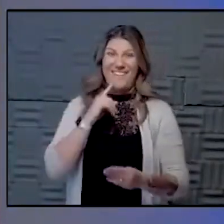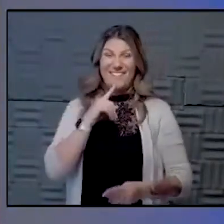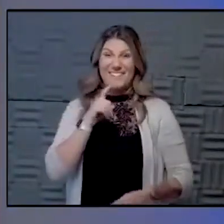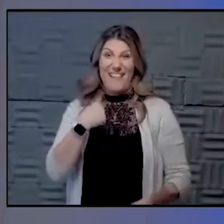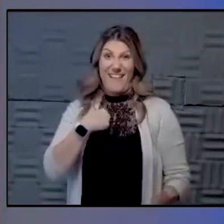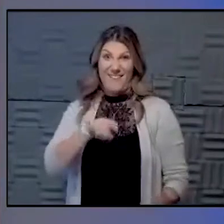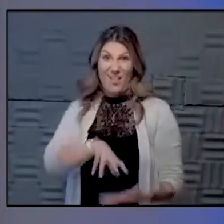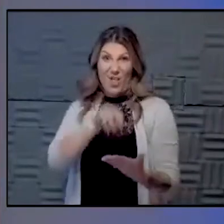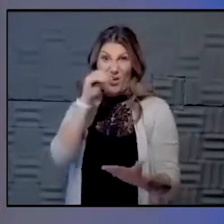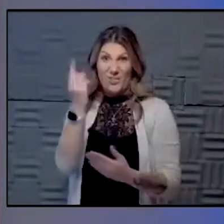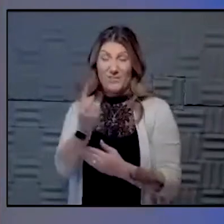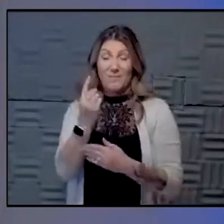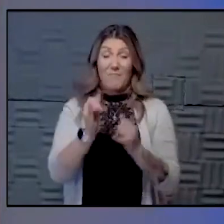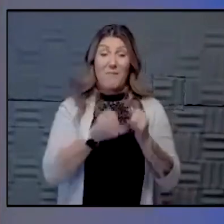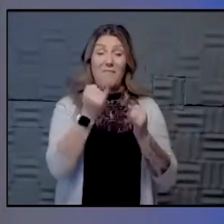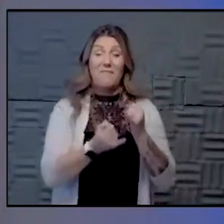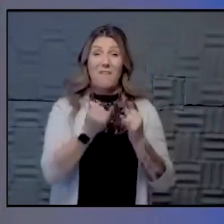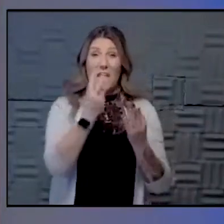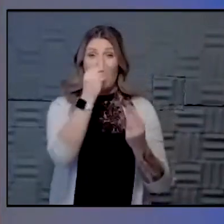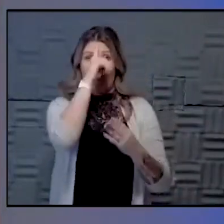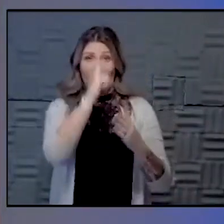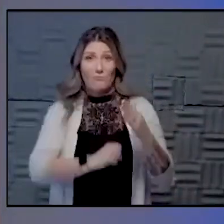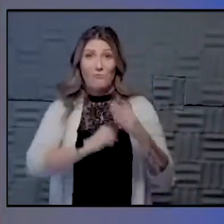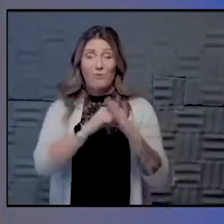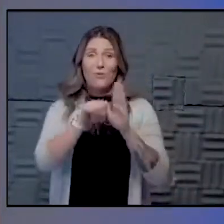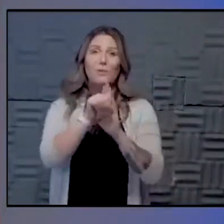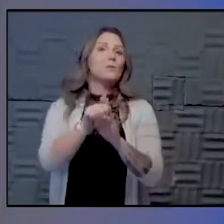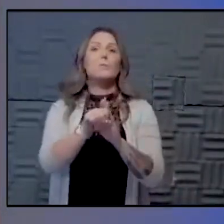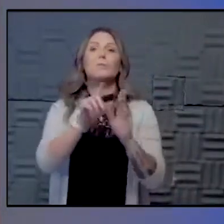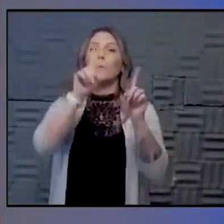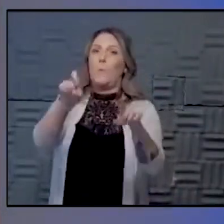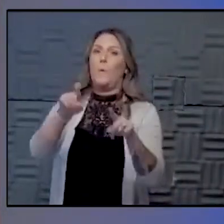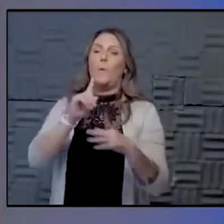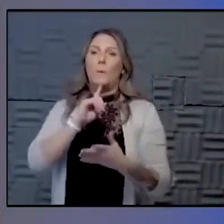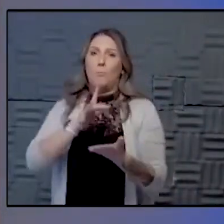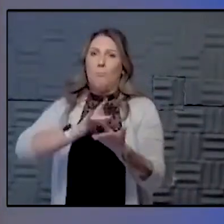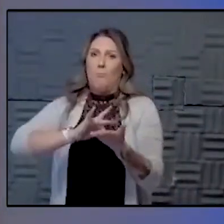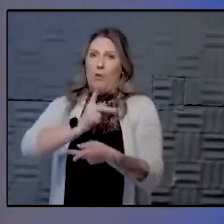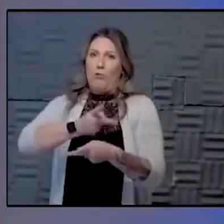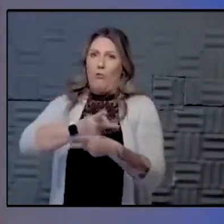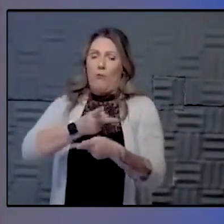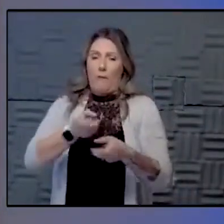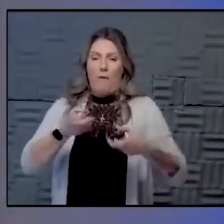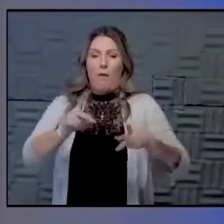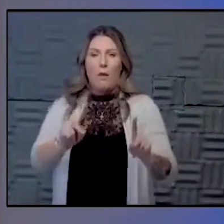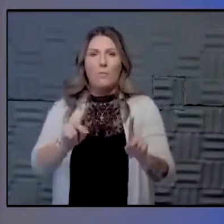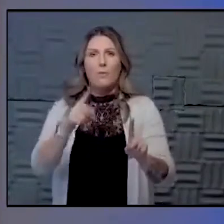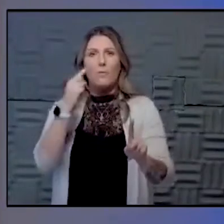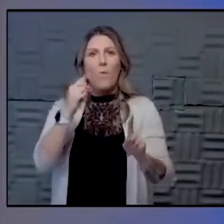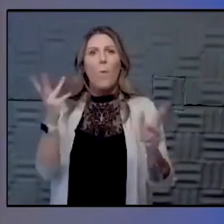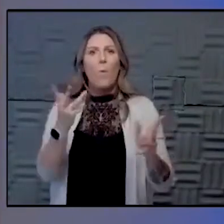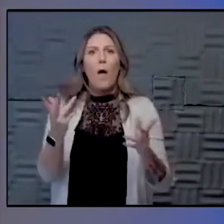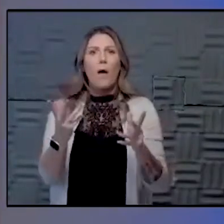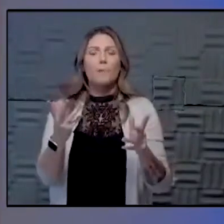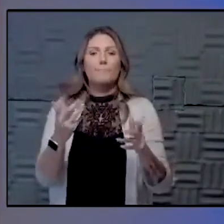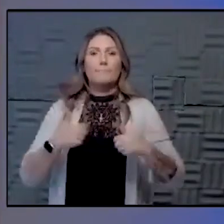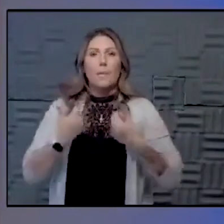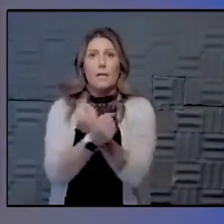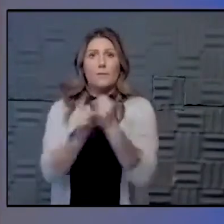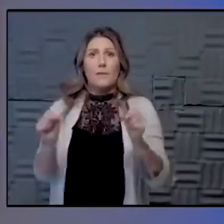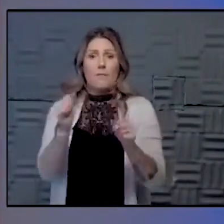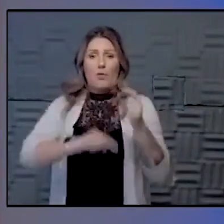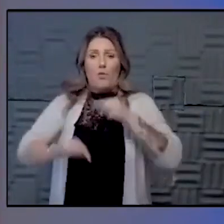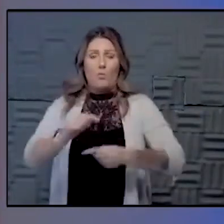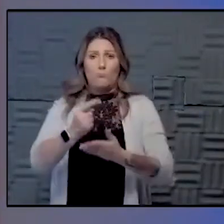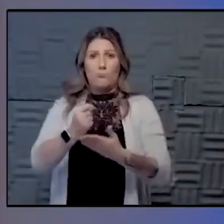if you are having stroke symptoms, seek medical care immediately so that you can have the opportunity to have, life-saving reversal treatment.